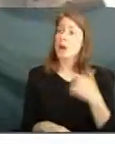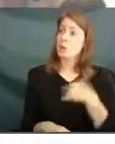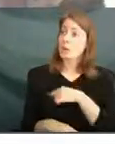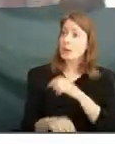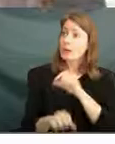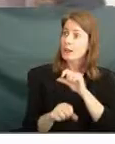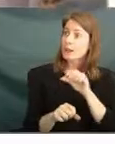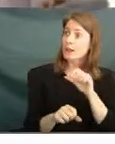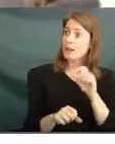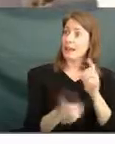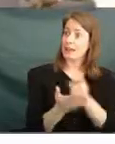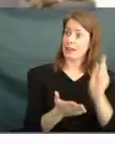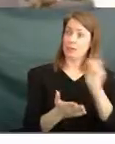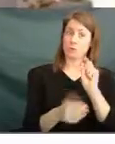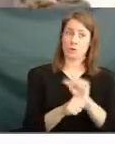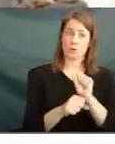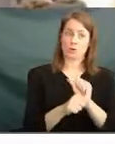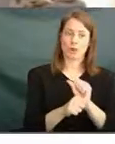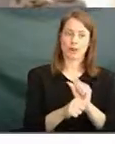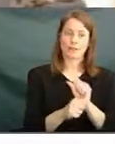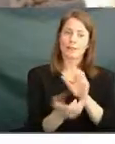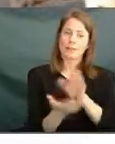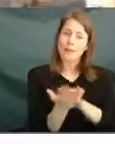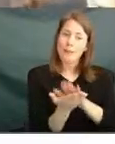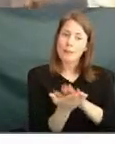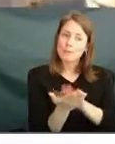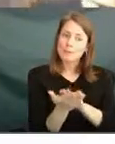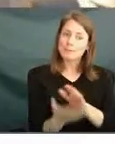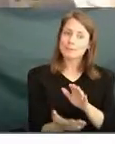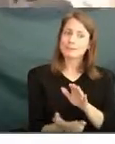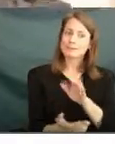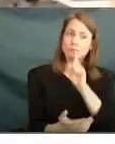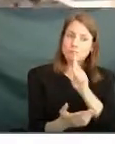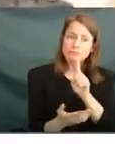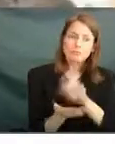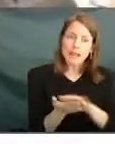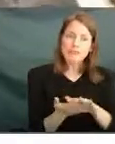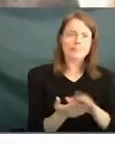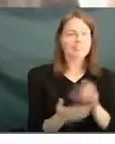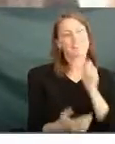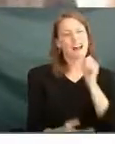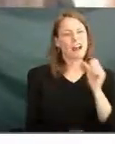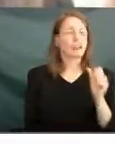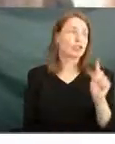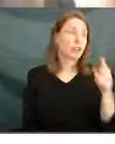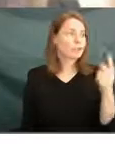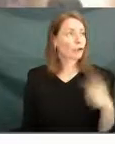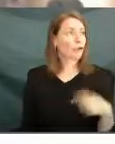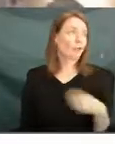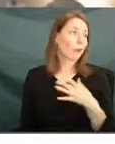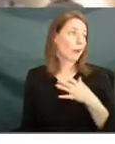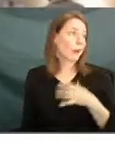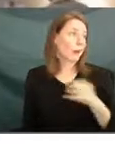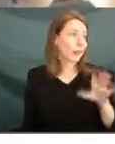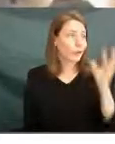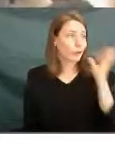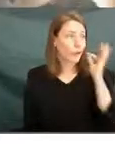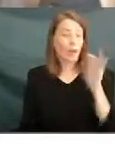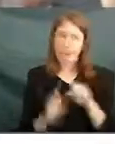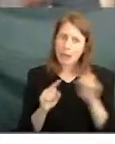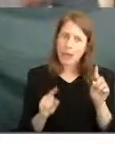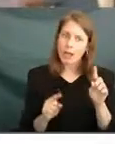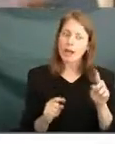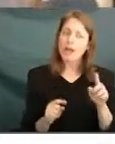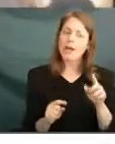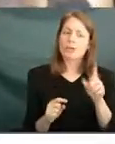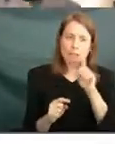like your hair. Something that really meant something to that person. And then they wrote a lot about how does that feel when you give a compliment. Even if you don't like